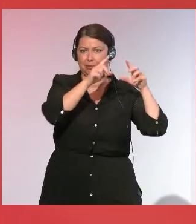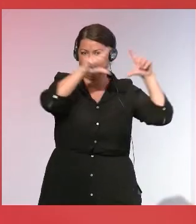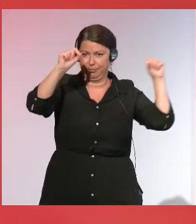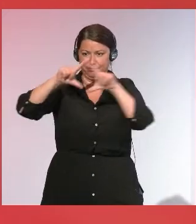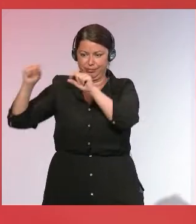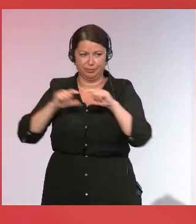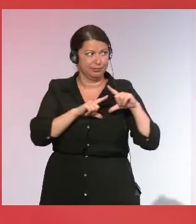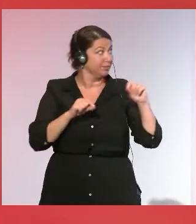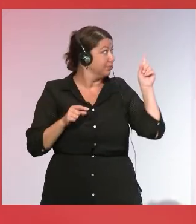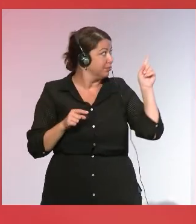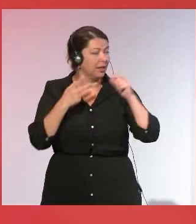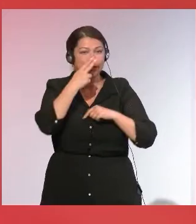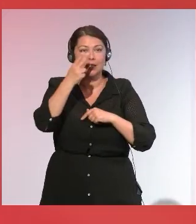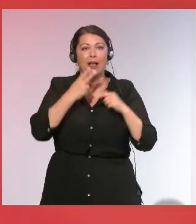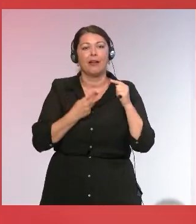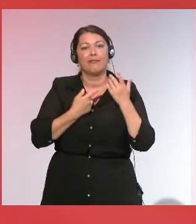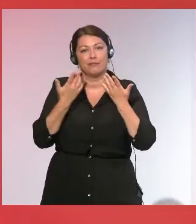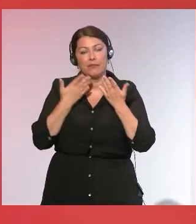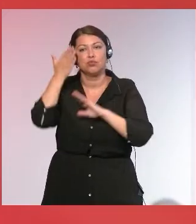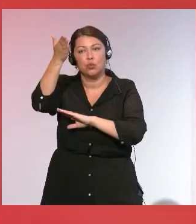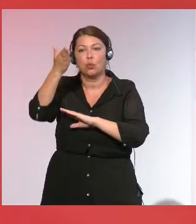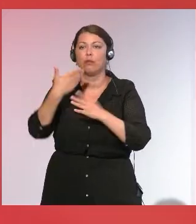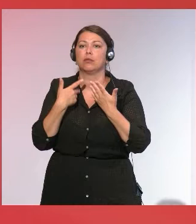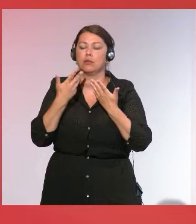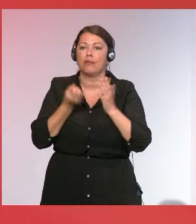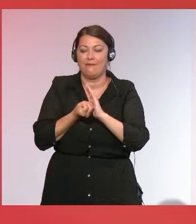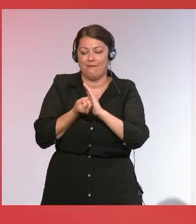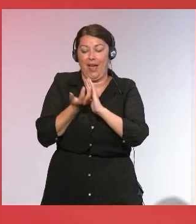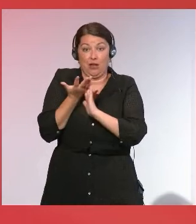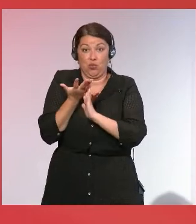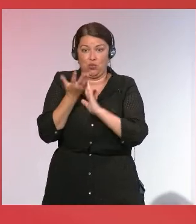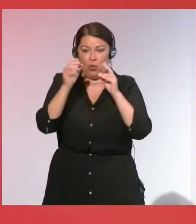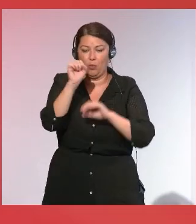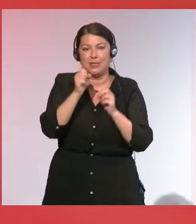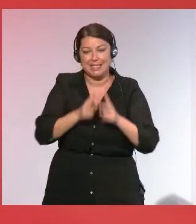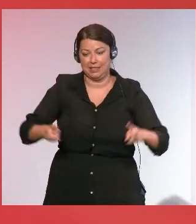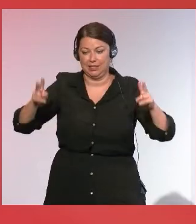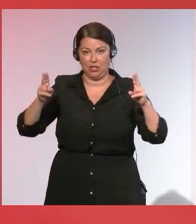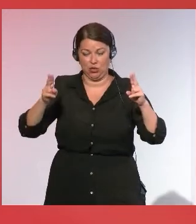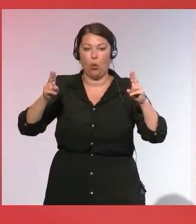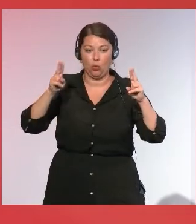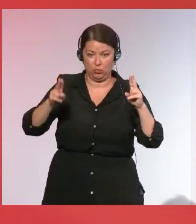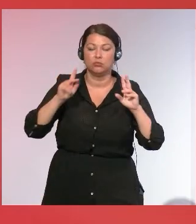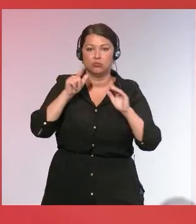days by the end of the century. There's also been some studies in more laboratory situations